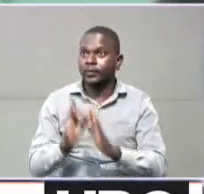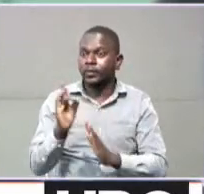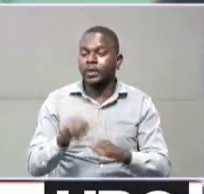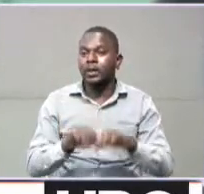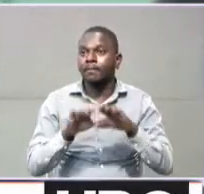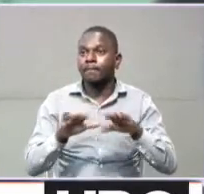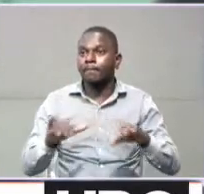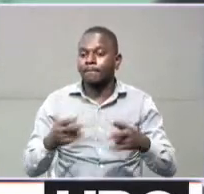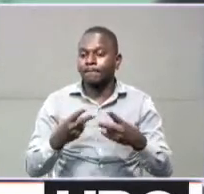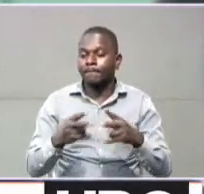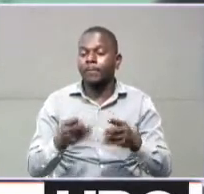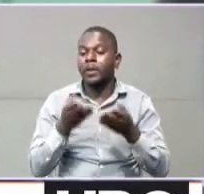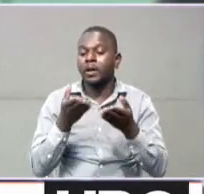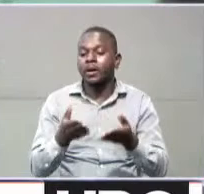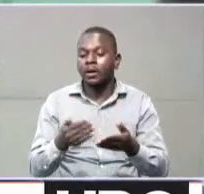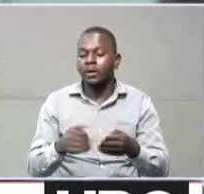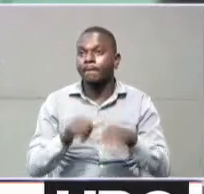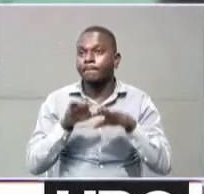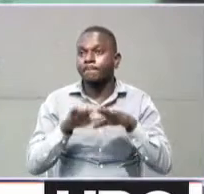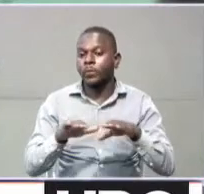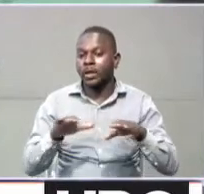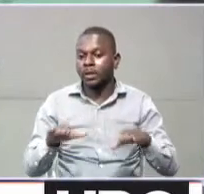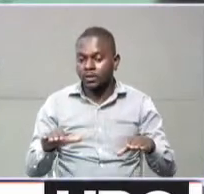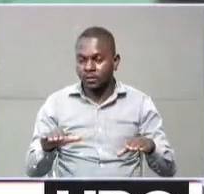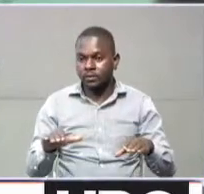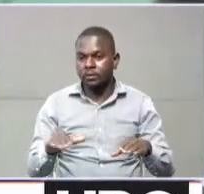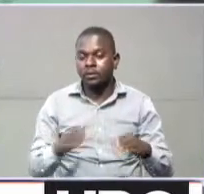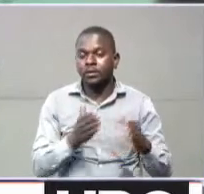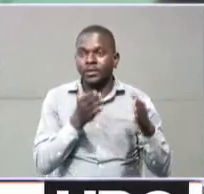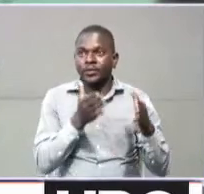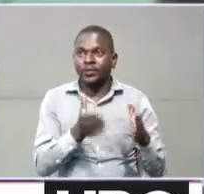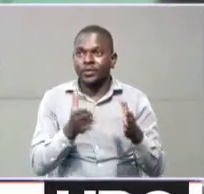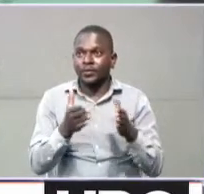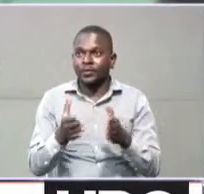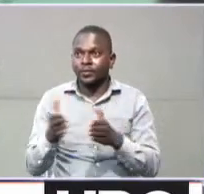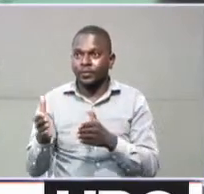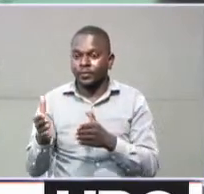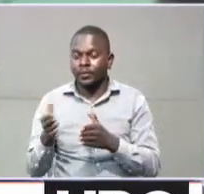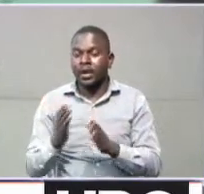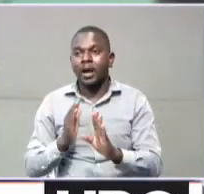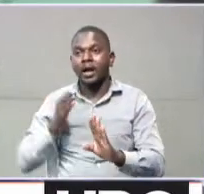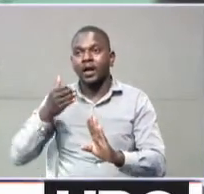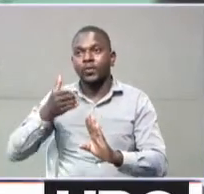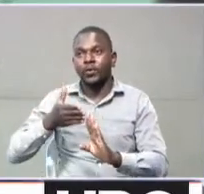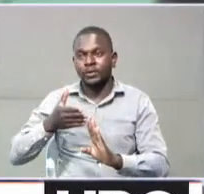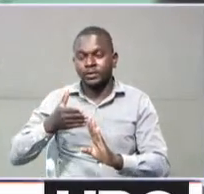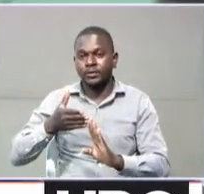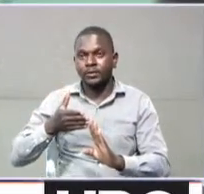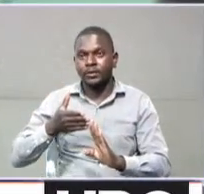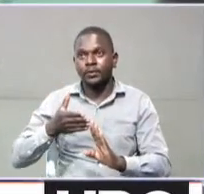beginning with existing markets in a phased approach